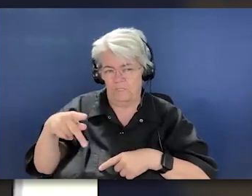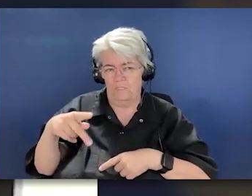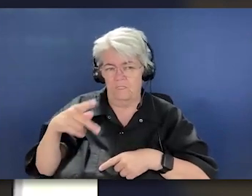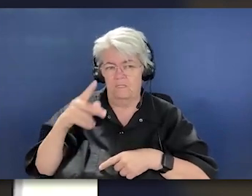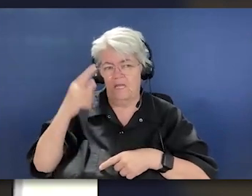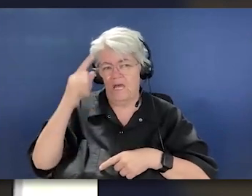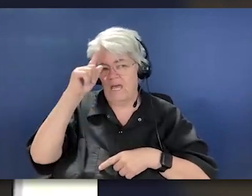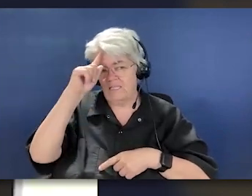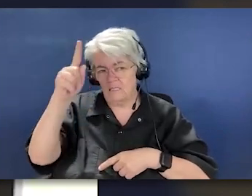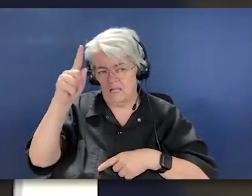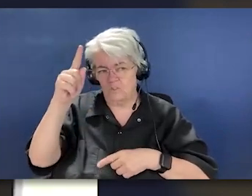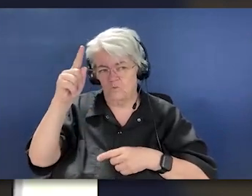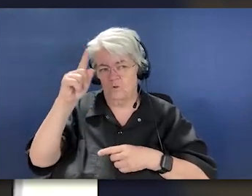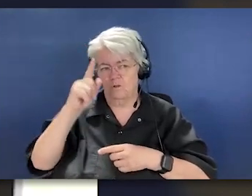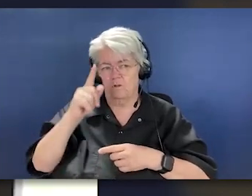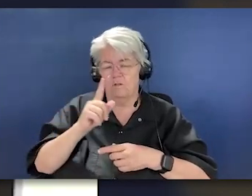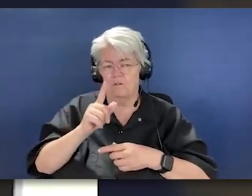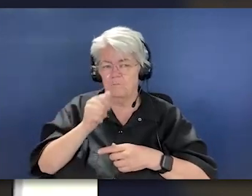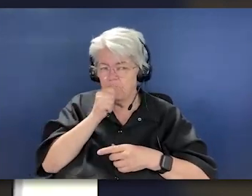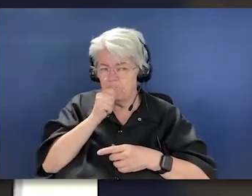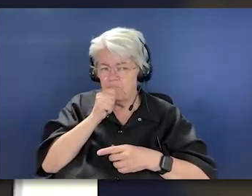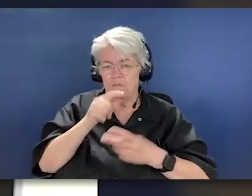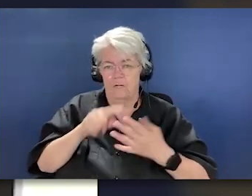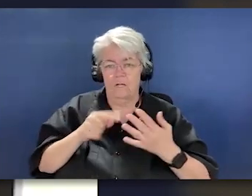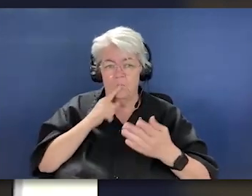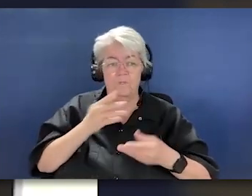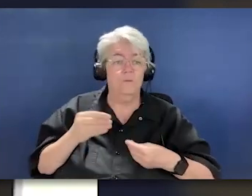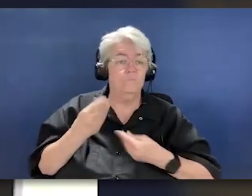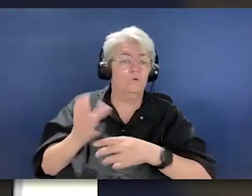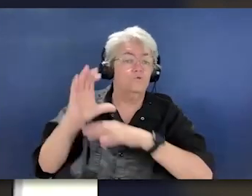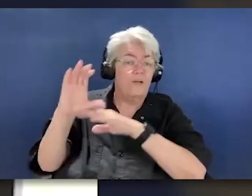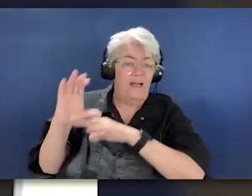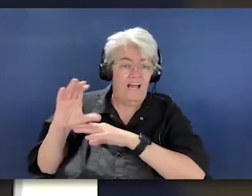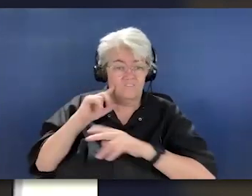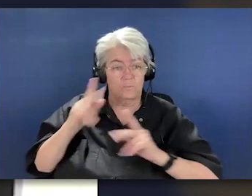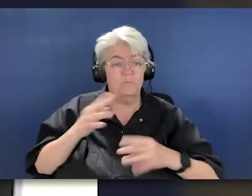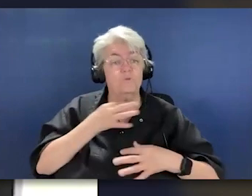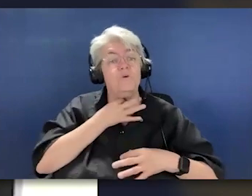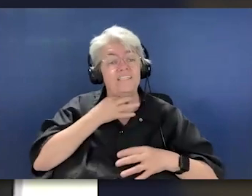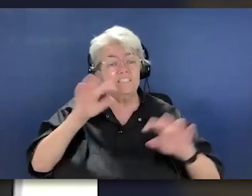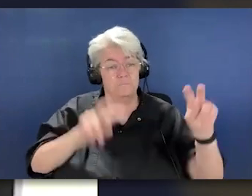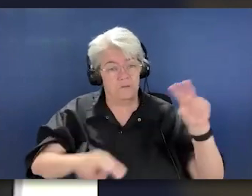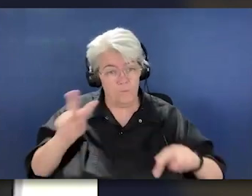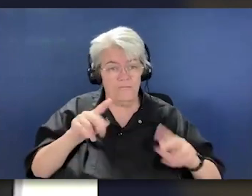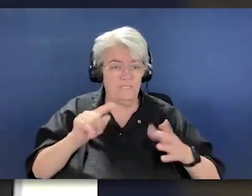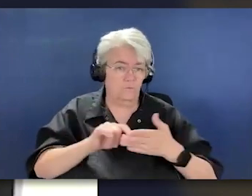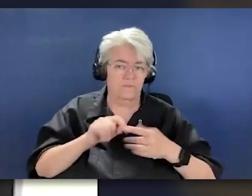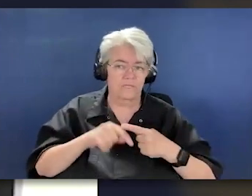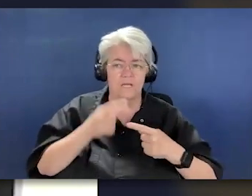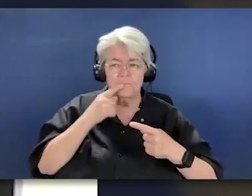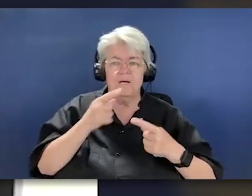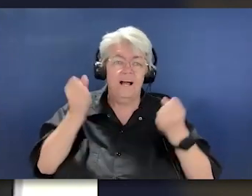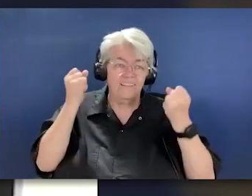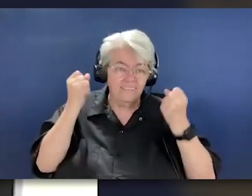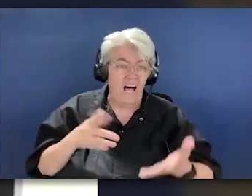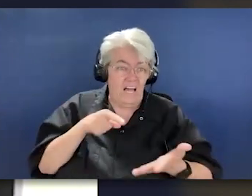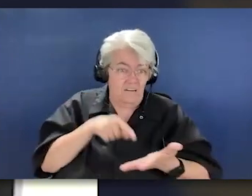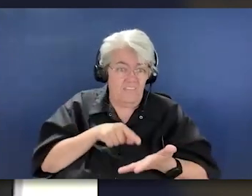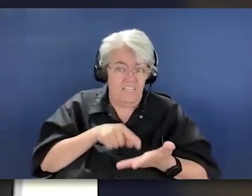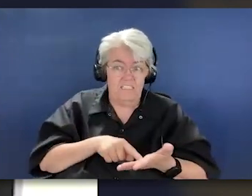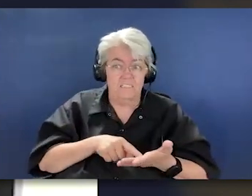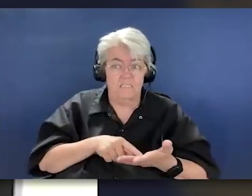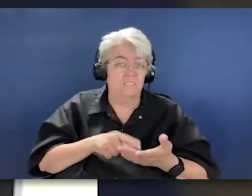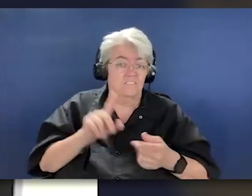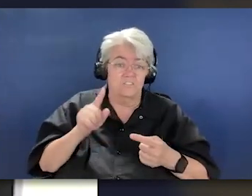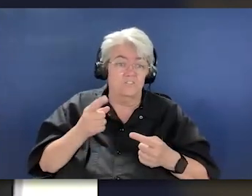out grants for people who are experimenting with it. But much of this has been traveling